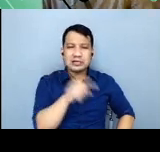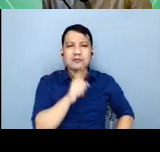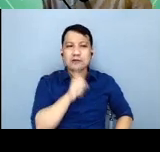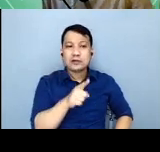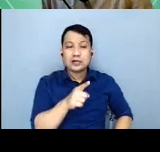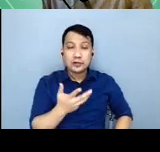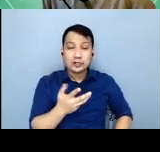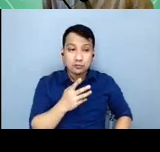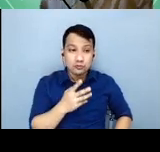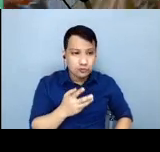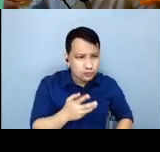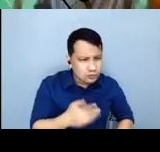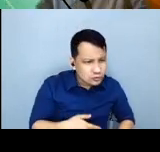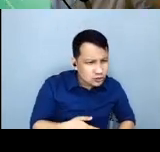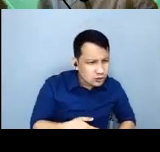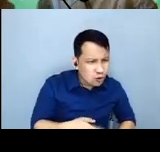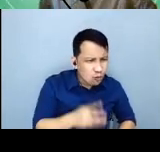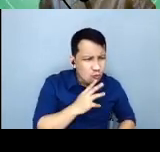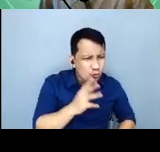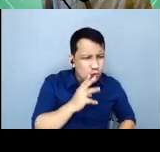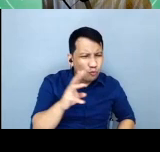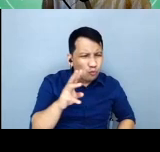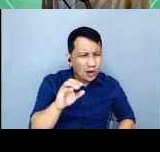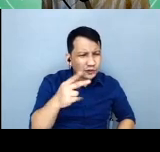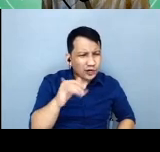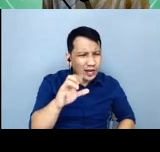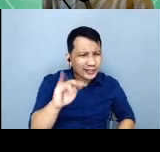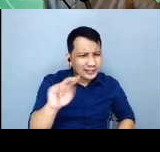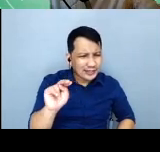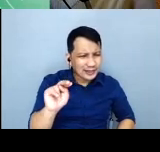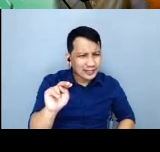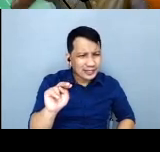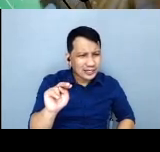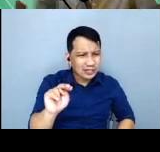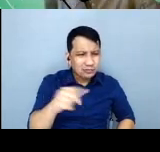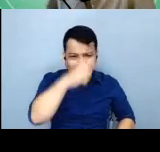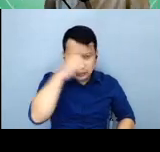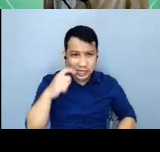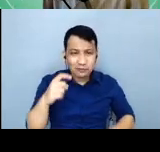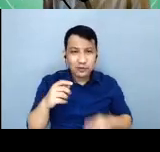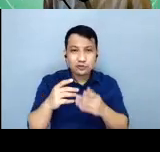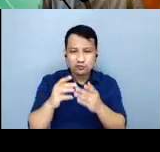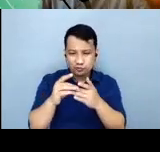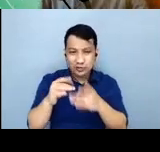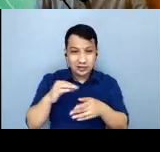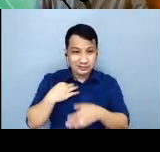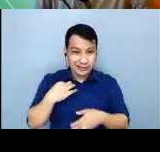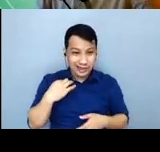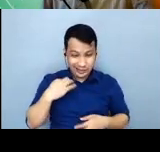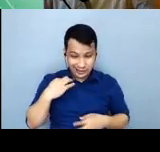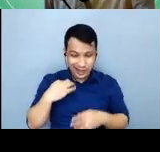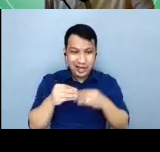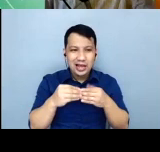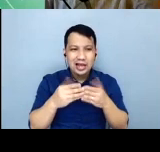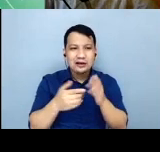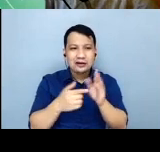water hyacinth that's dried and woven together to make it into a fabric. And that fabric is used to make this cushion. And the concept